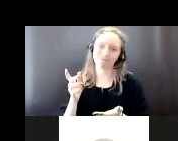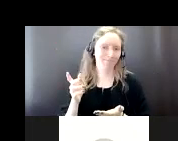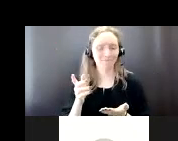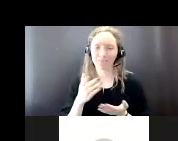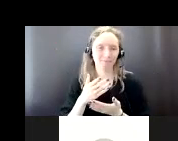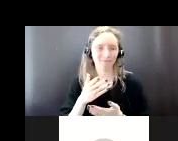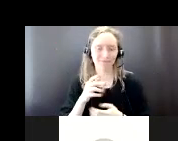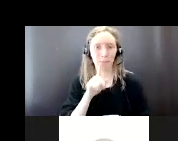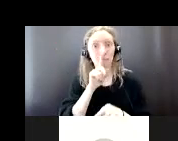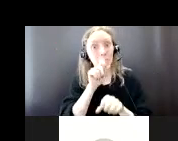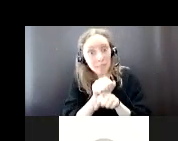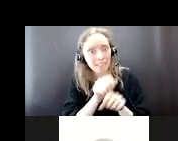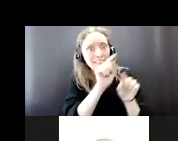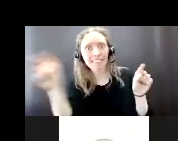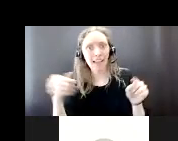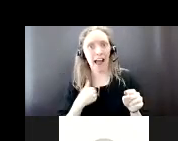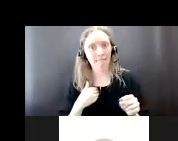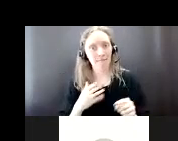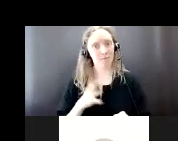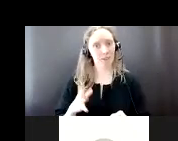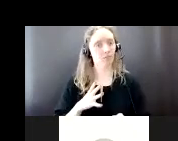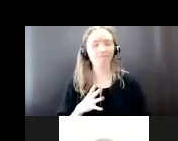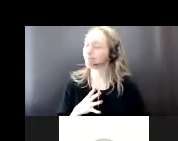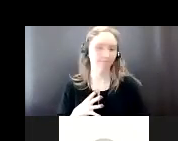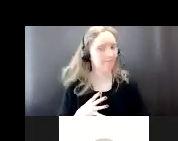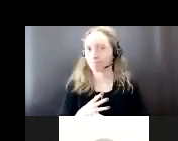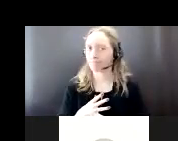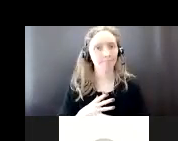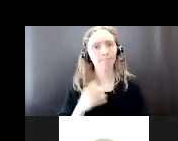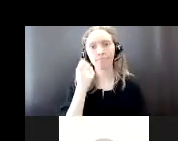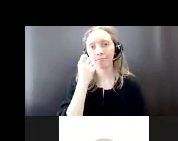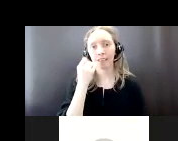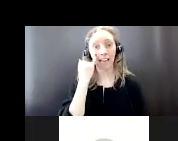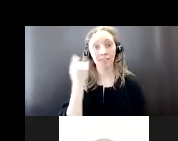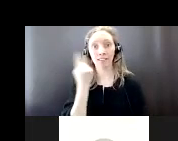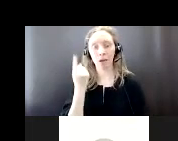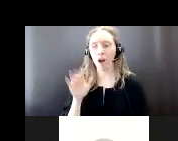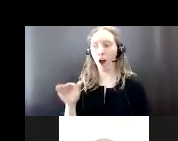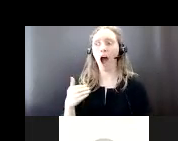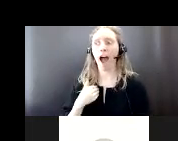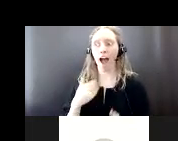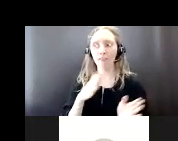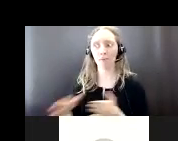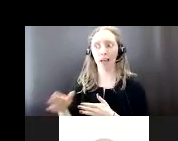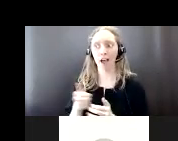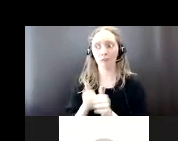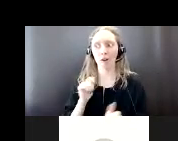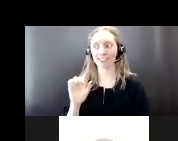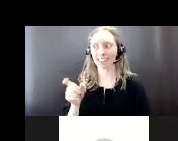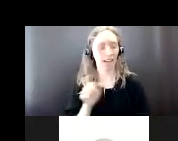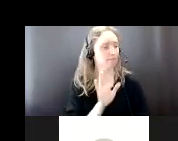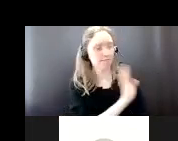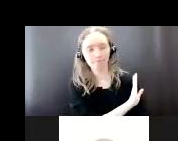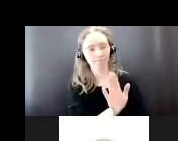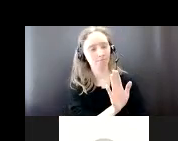paying taxes. You really don't want to get in trouble with CRA. And then the very last warning sign is acting on inside information or hot